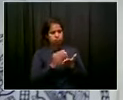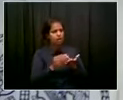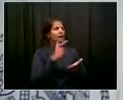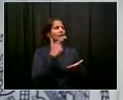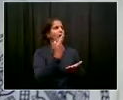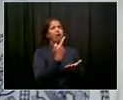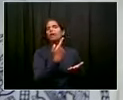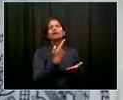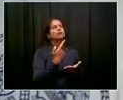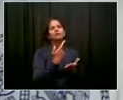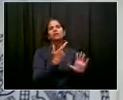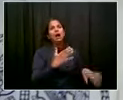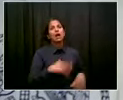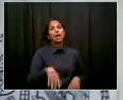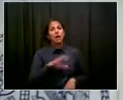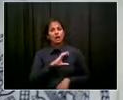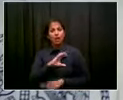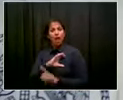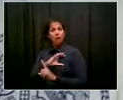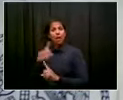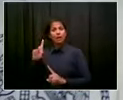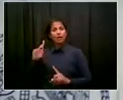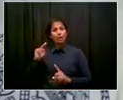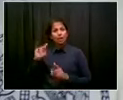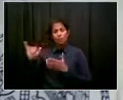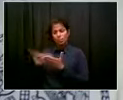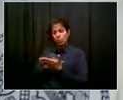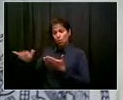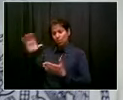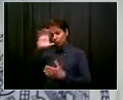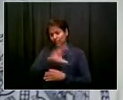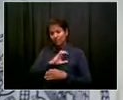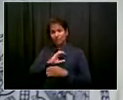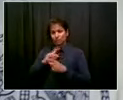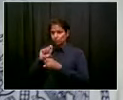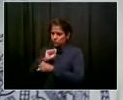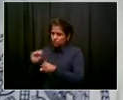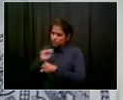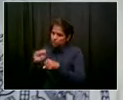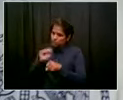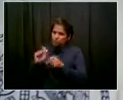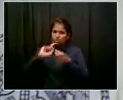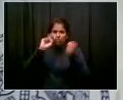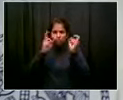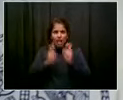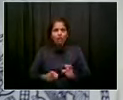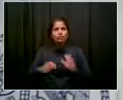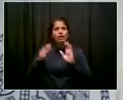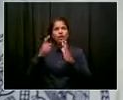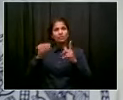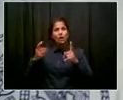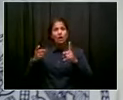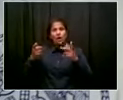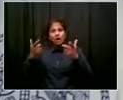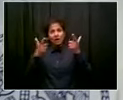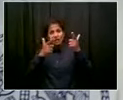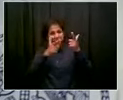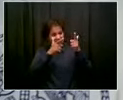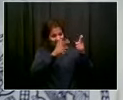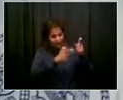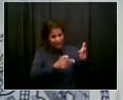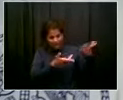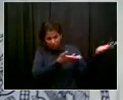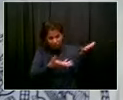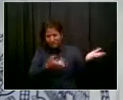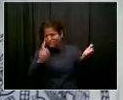to stop the flow of guns into new york city but the whole structural reality of this country is broken that's the thing that would help us the most but that being said we don't